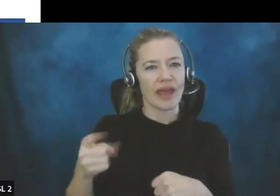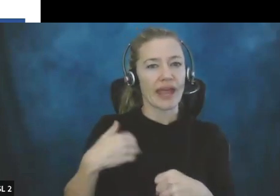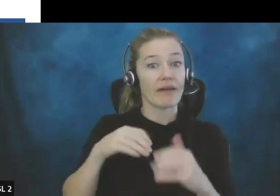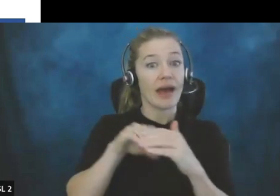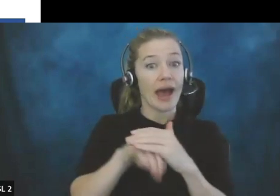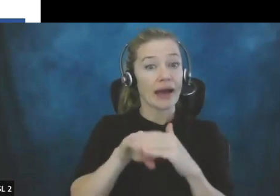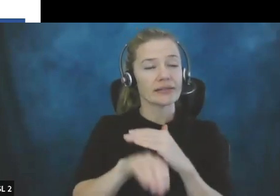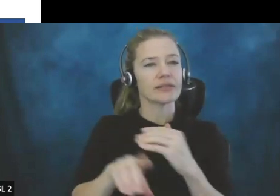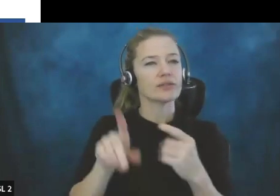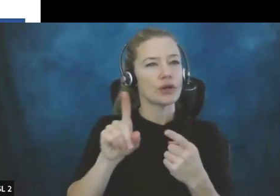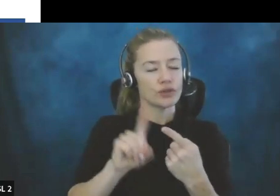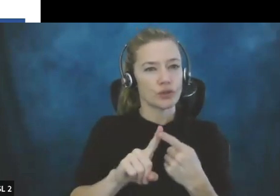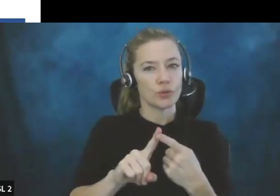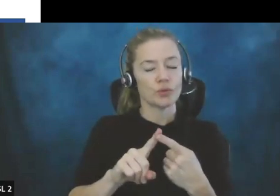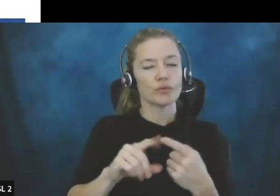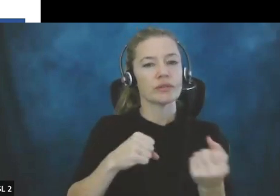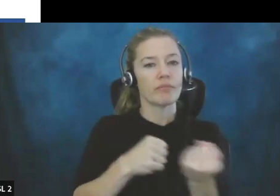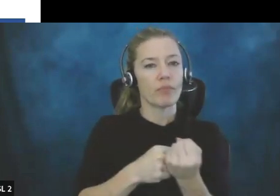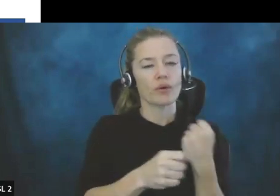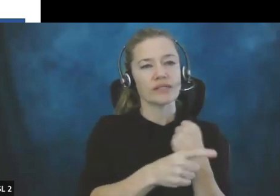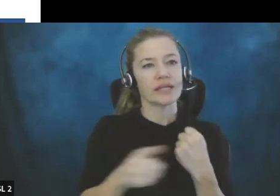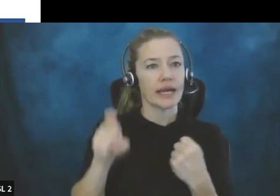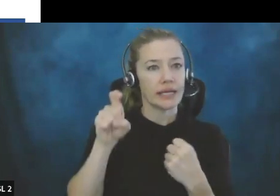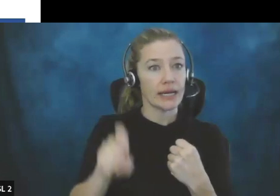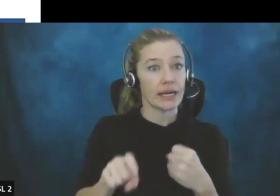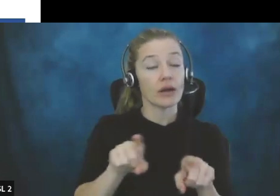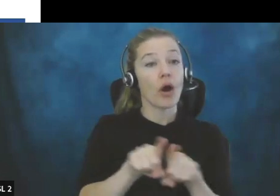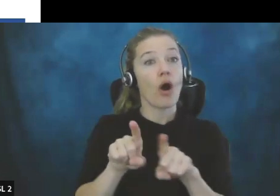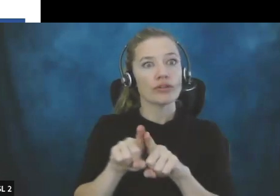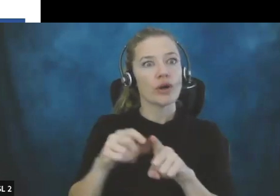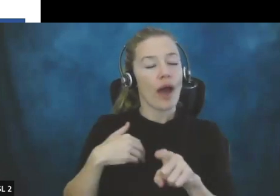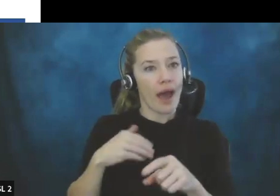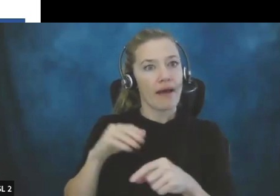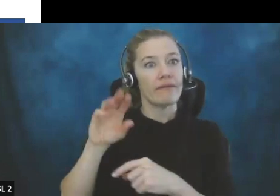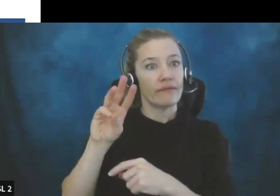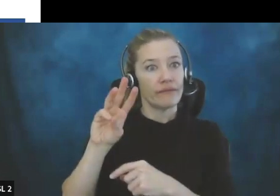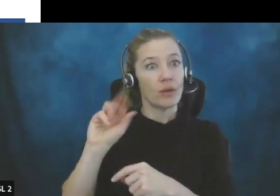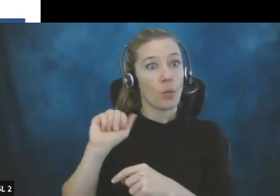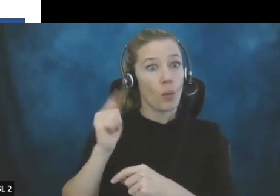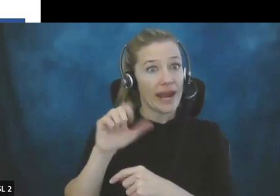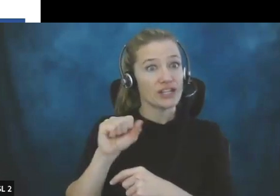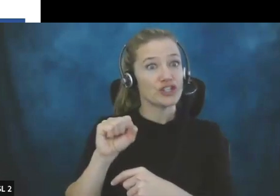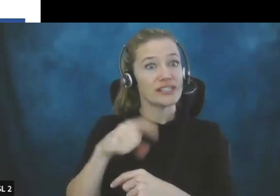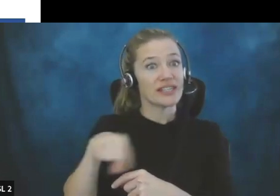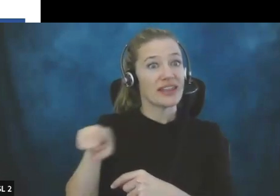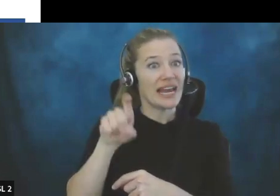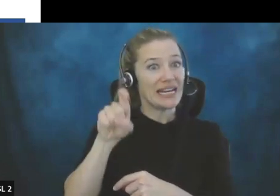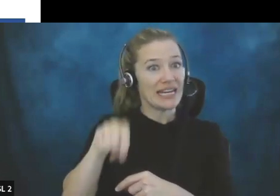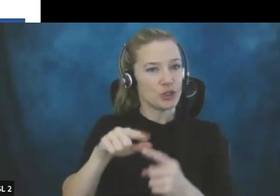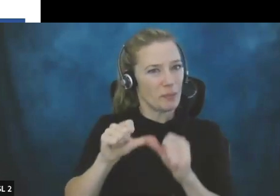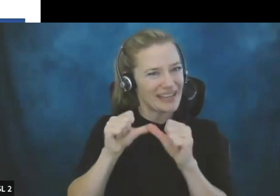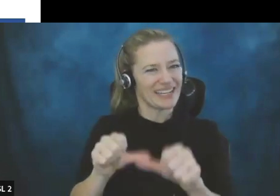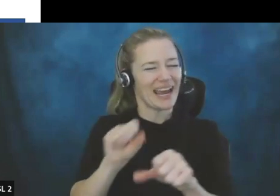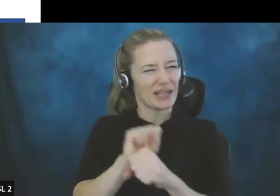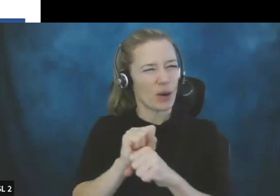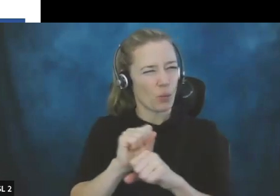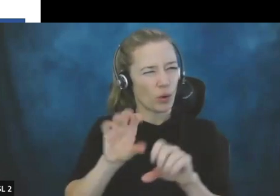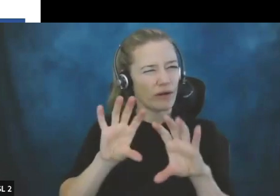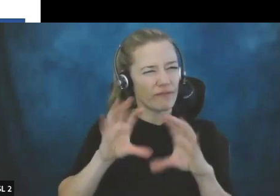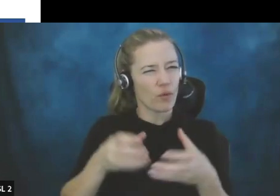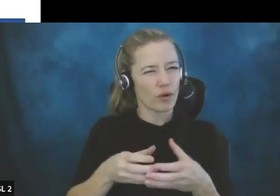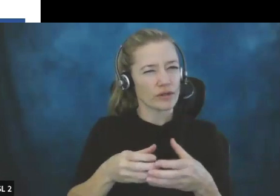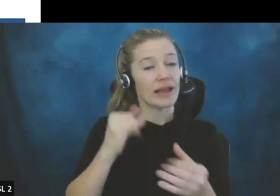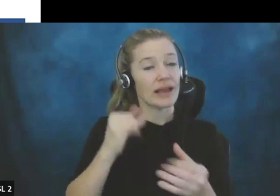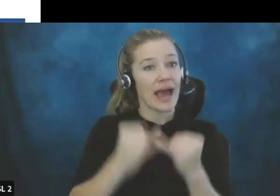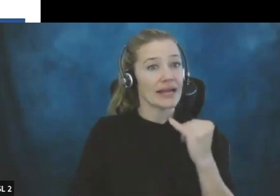to ensure they have access to the supports they need and that they have the wages and benefits needed to be able to maintain that